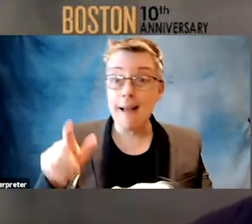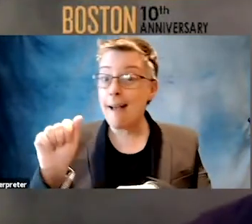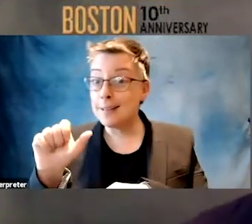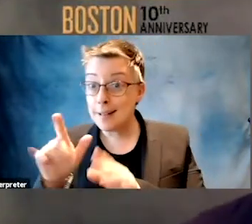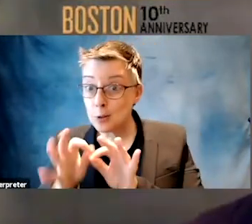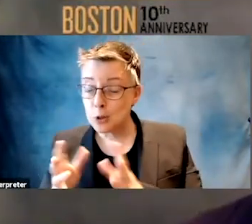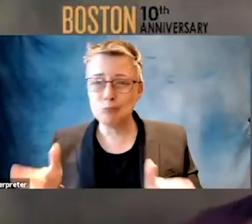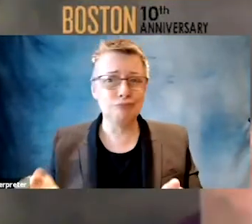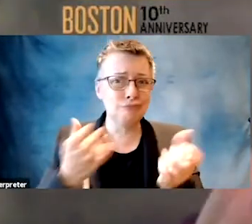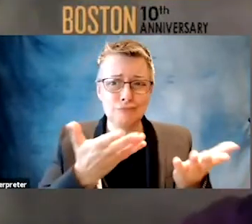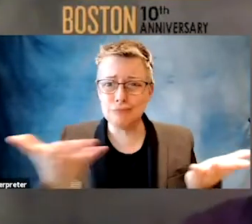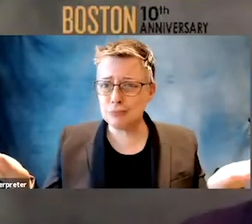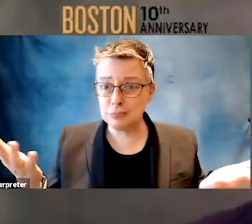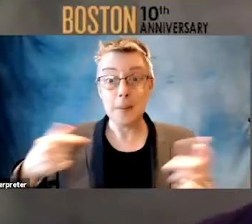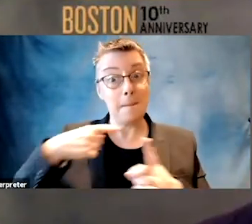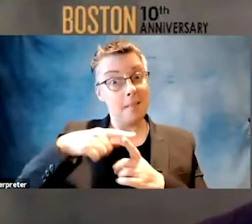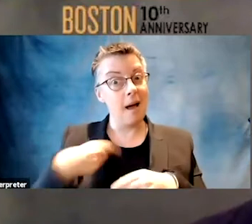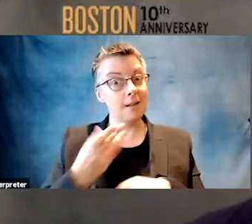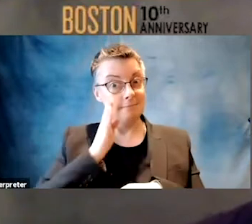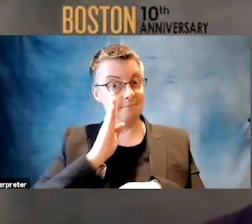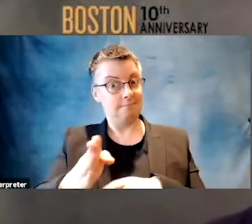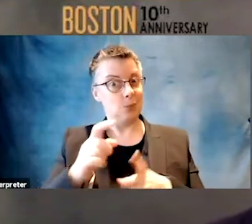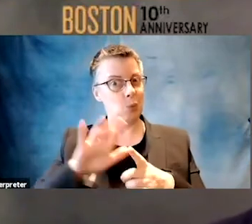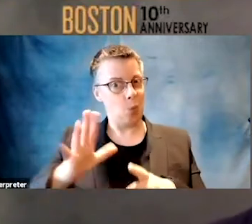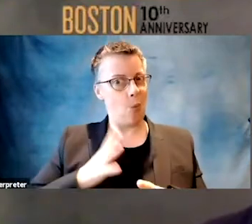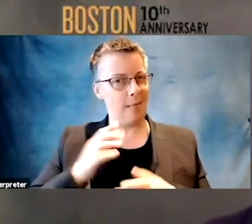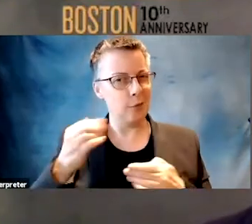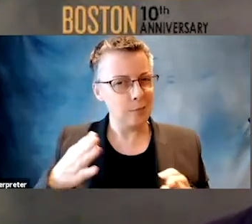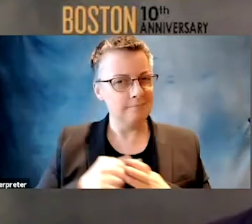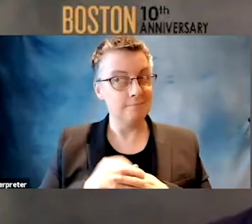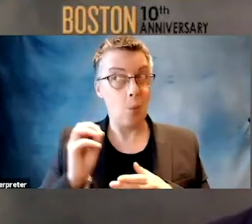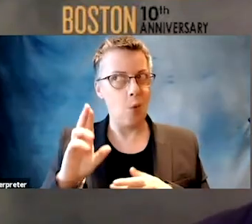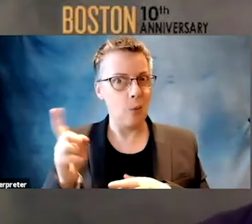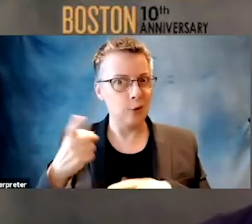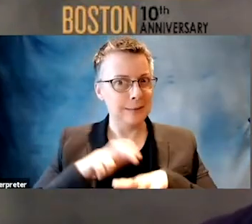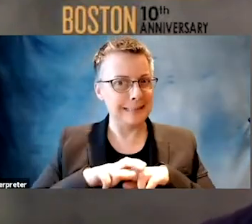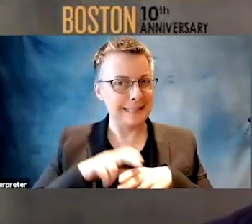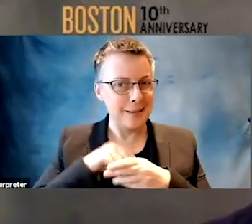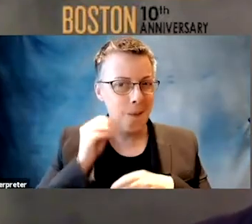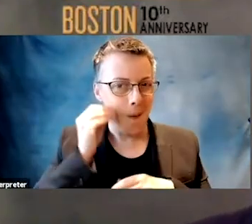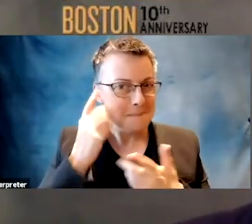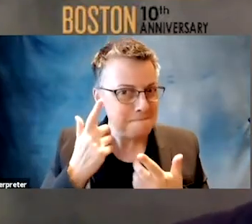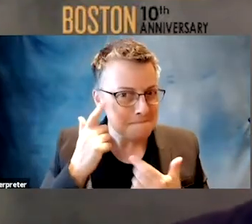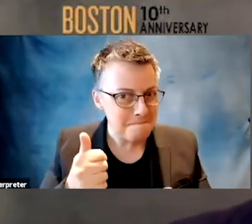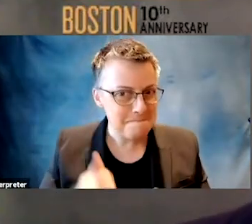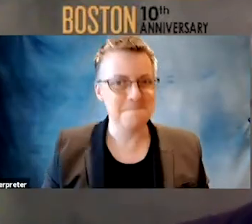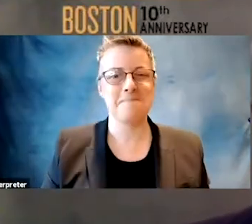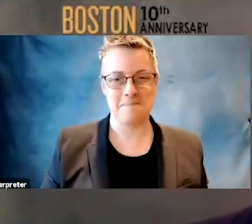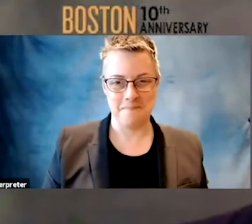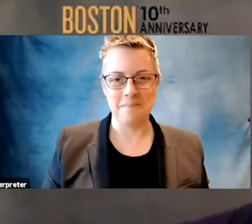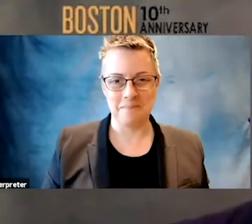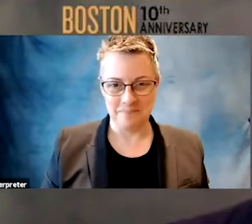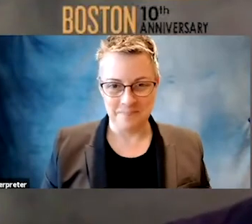and by coming straight to your living room, or wherever it is in your home that you feel comfortable these days.